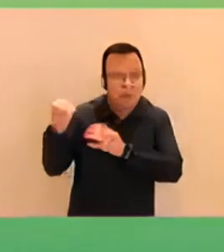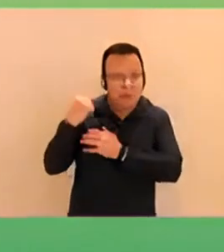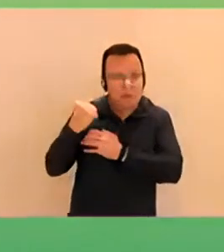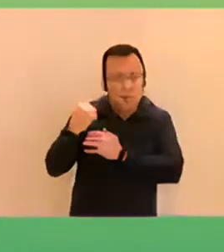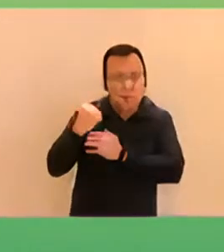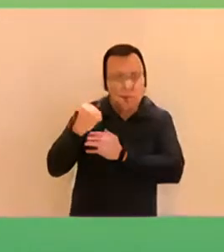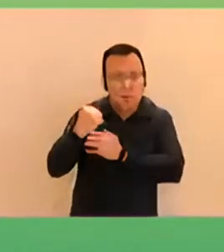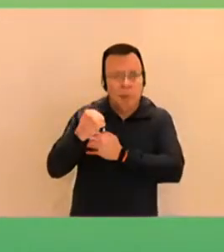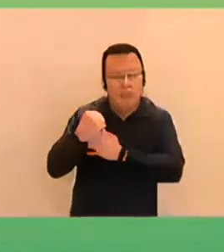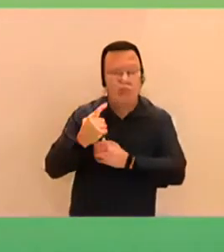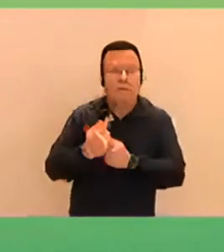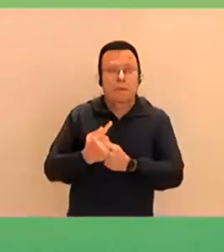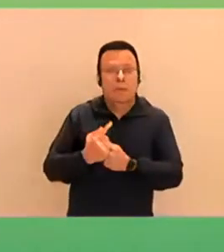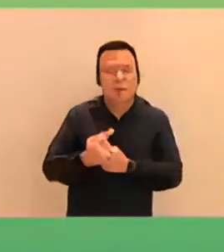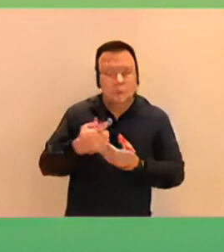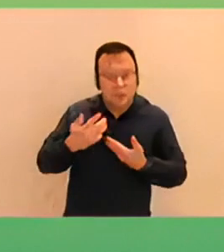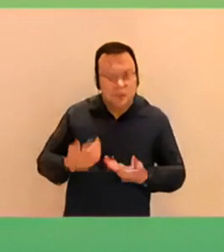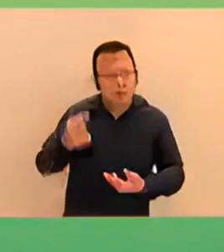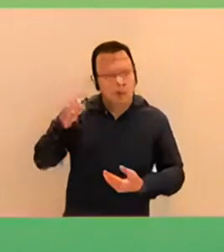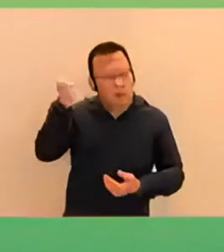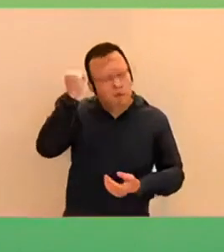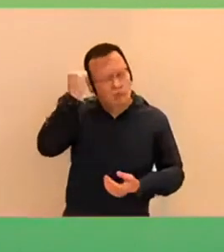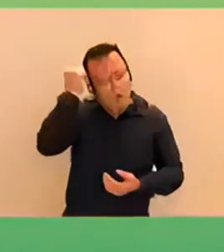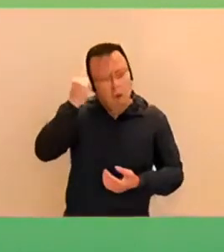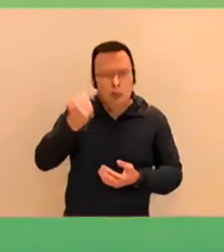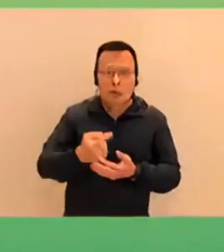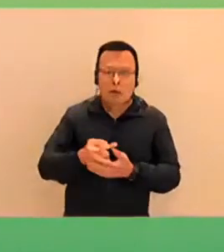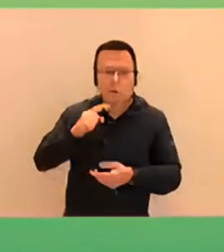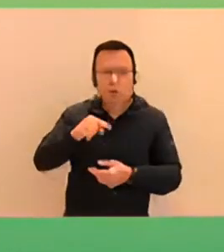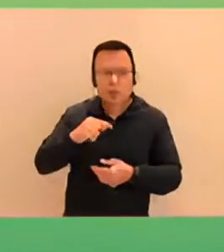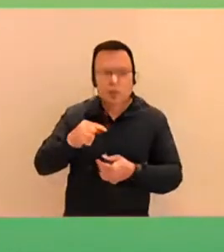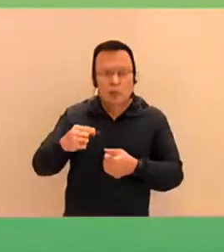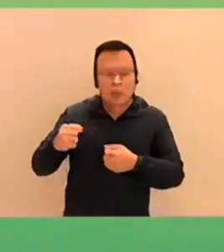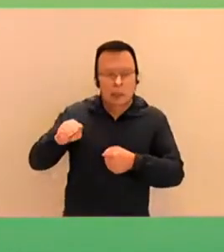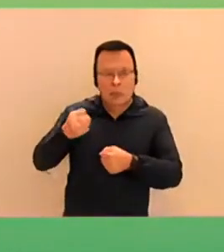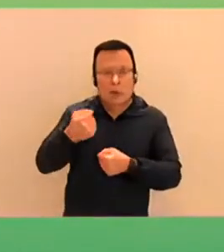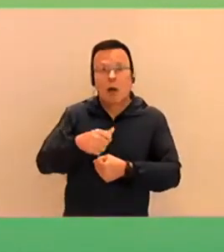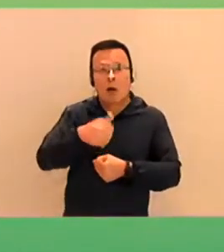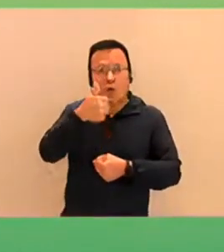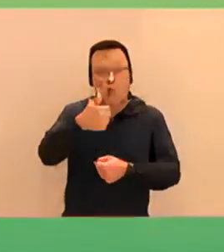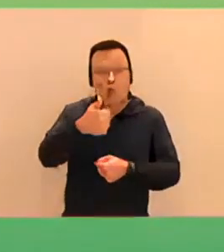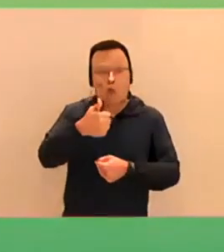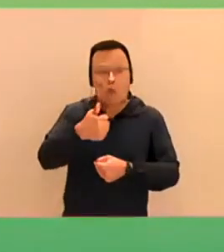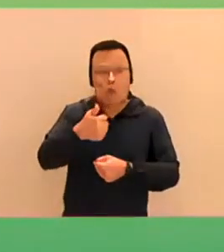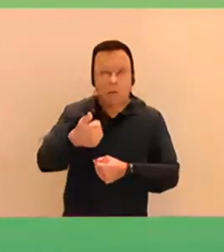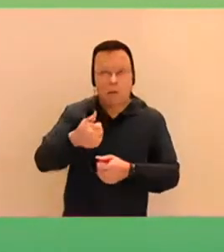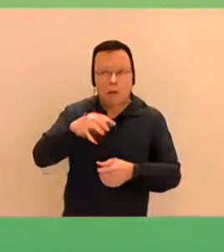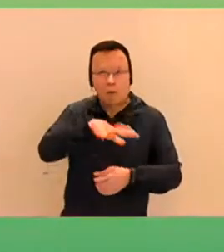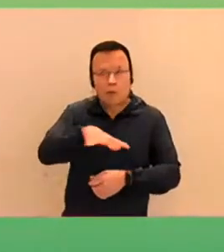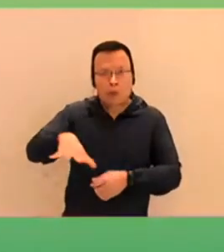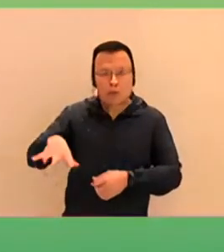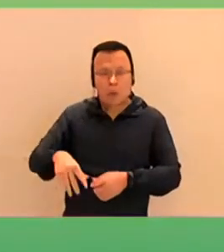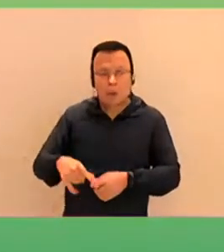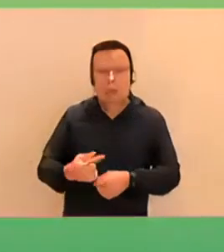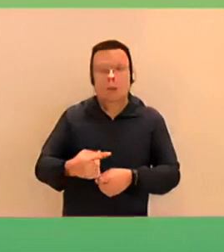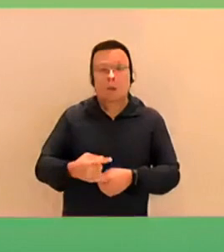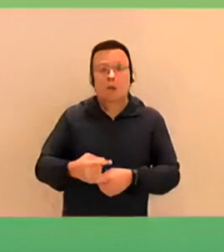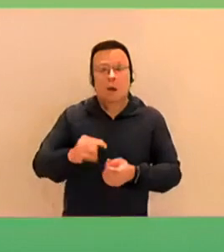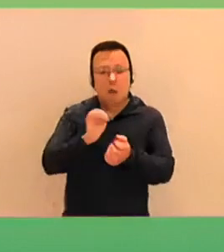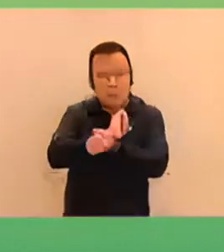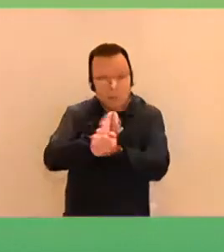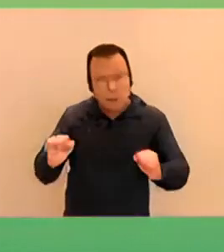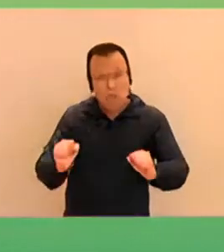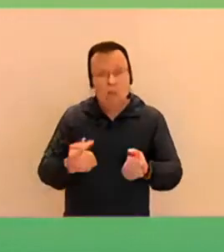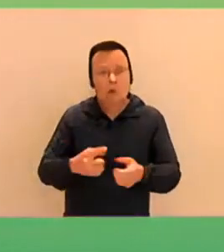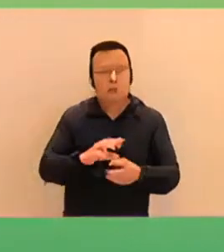to have a better indoor environment. Okay, we can solve the problem and we can save money for you at the same time. Then after